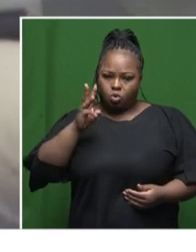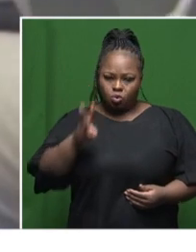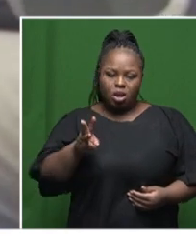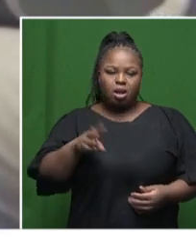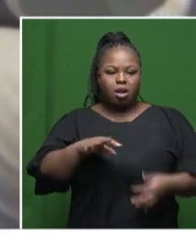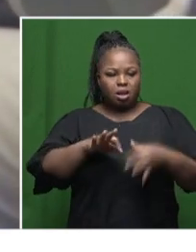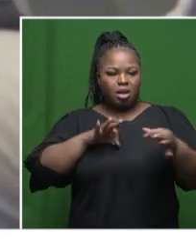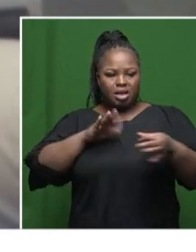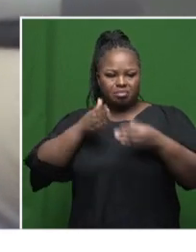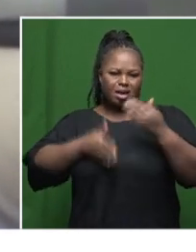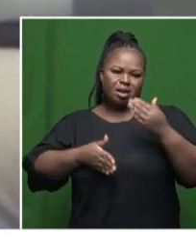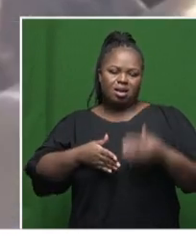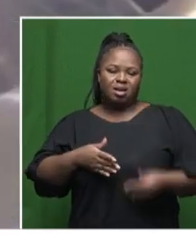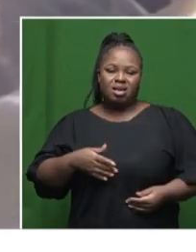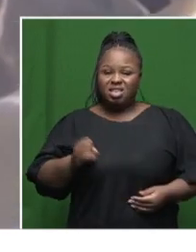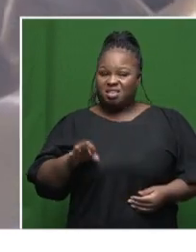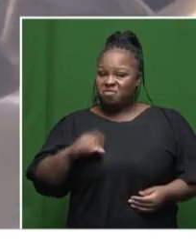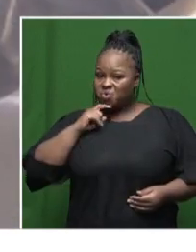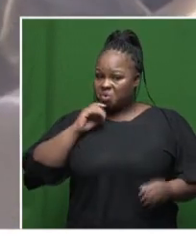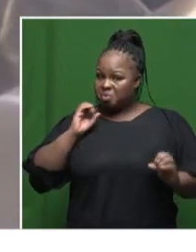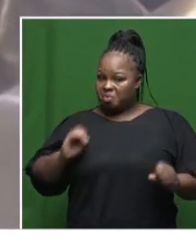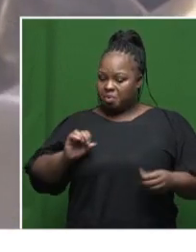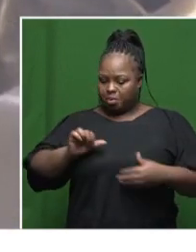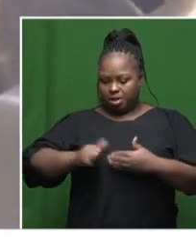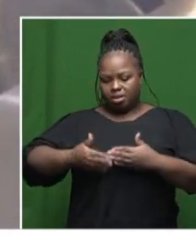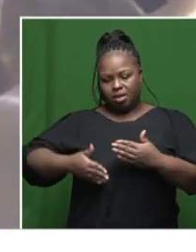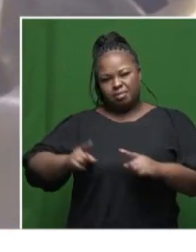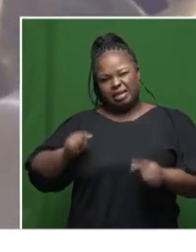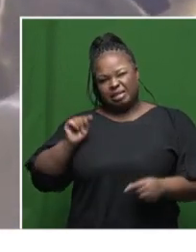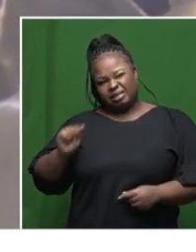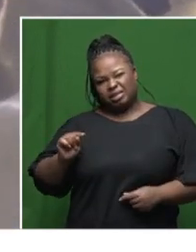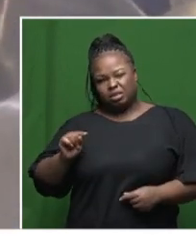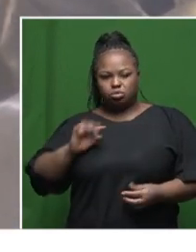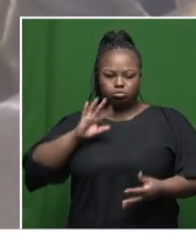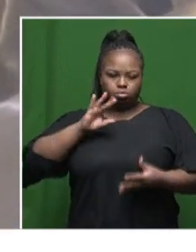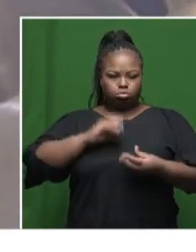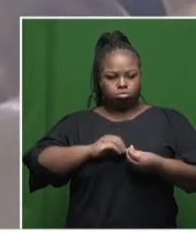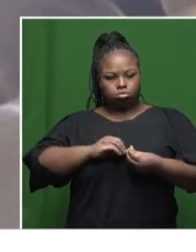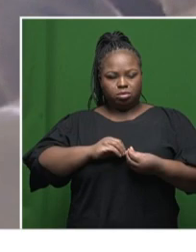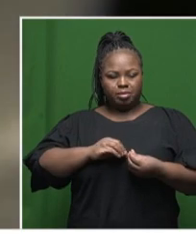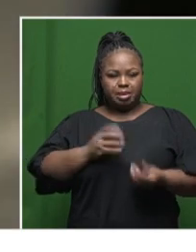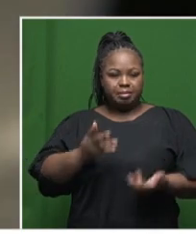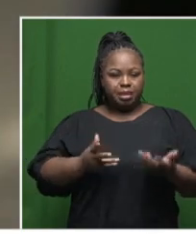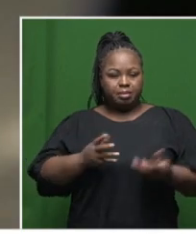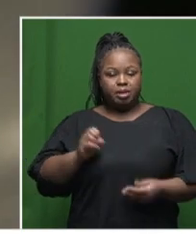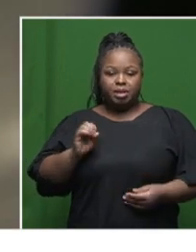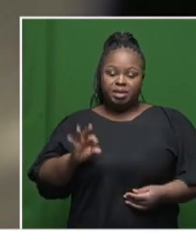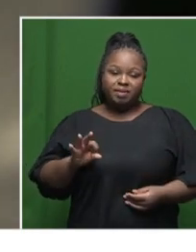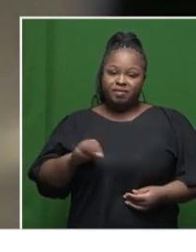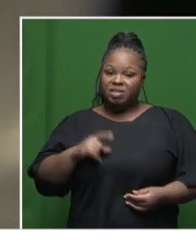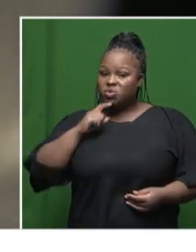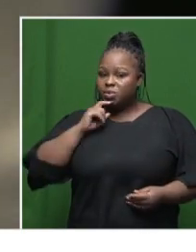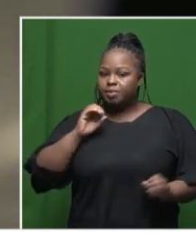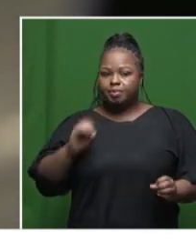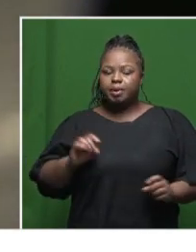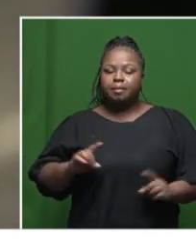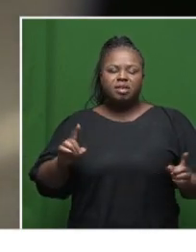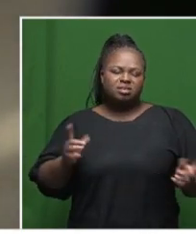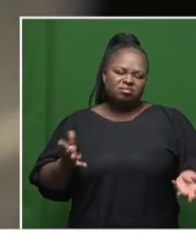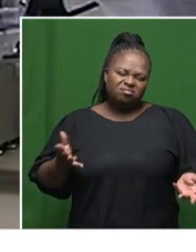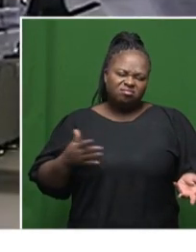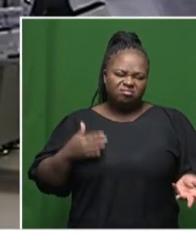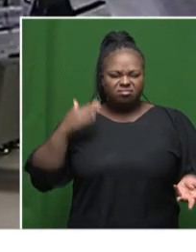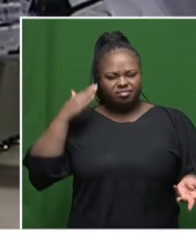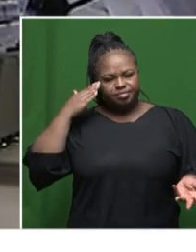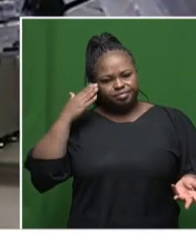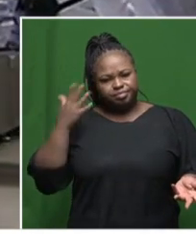to be used by the end of the month. But this is just the number, the total number. So in case they're not going to be used. But obviously, when